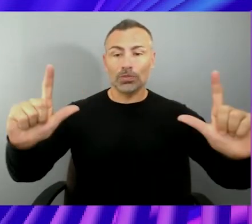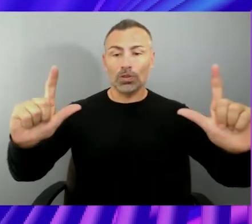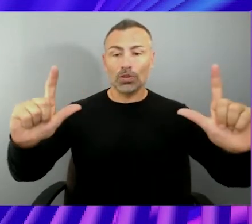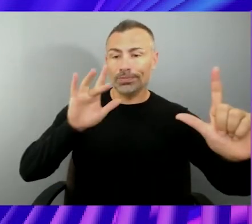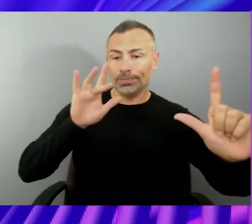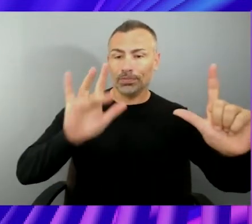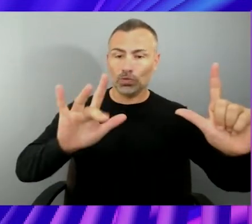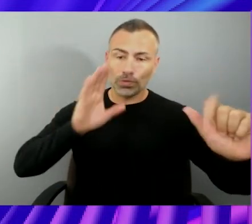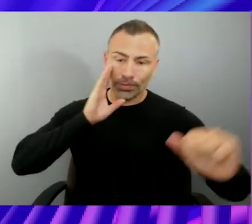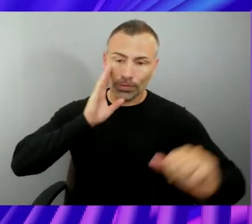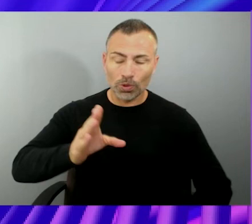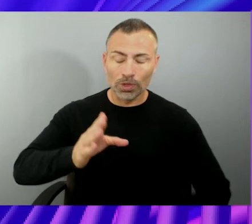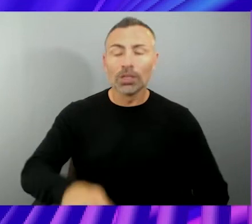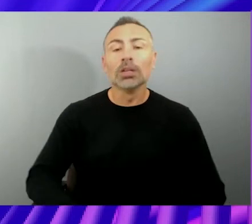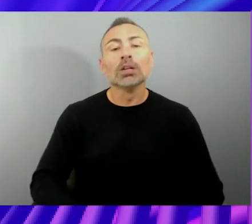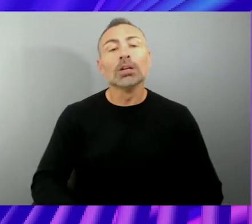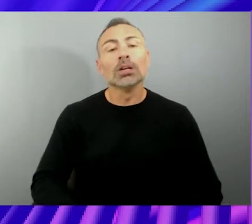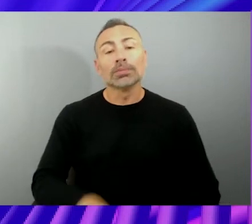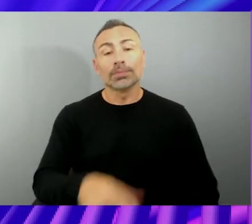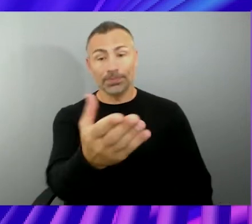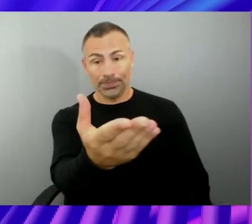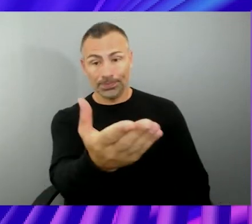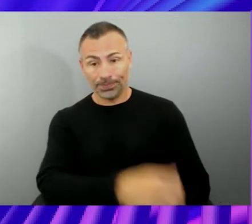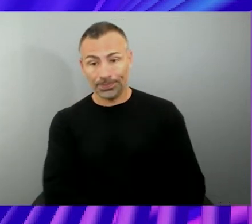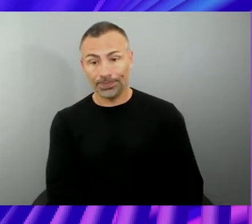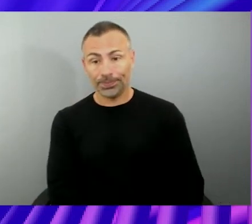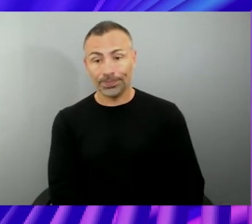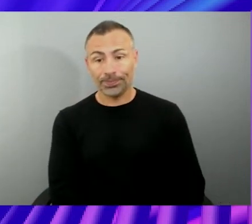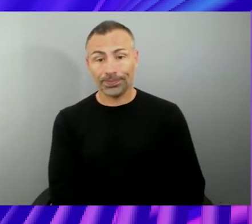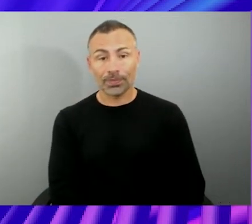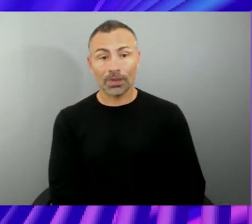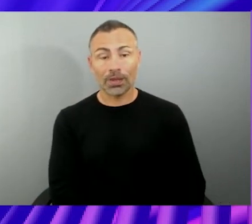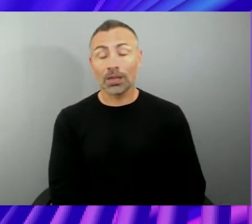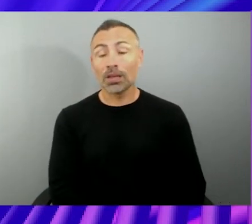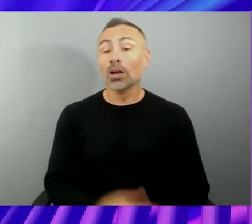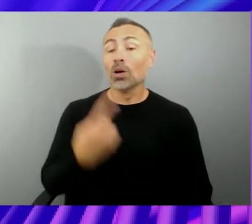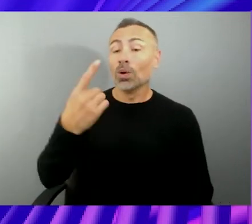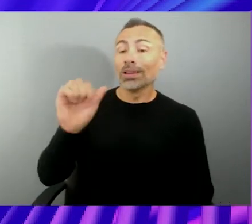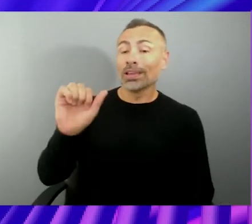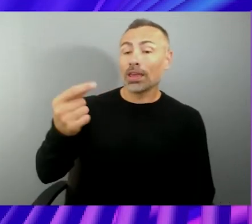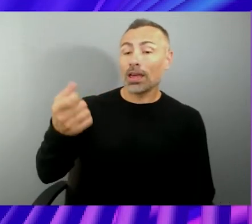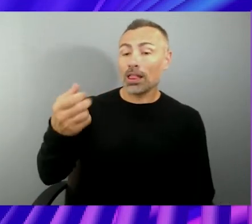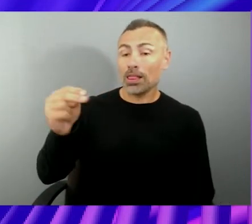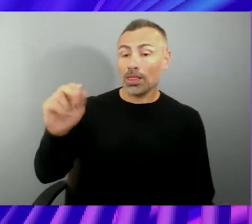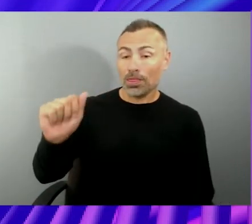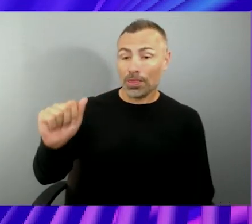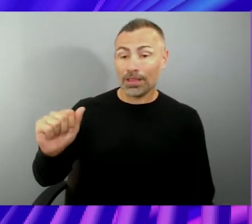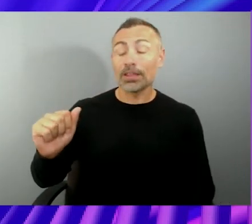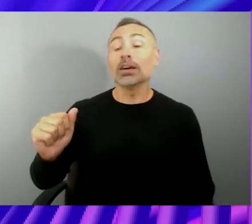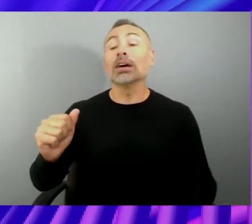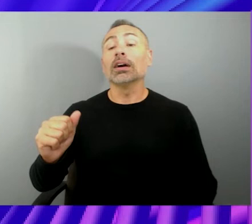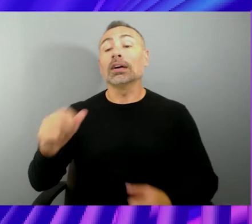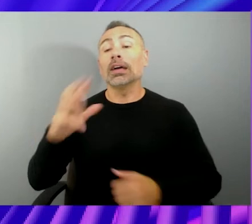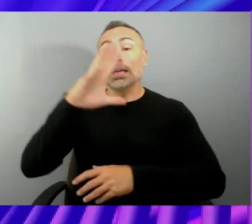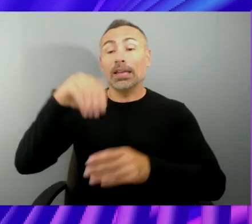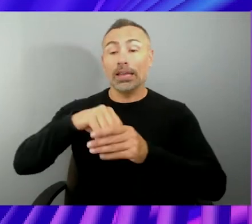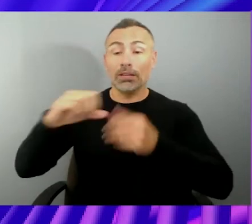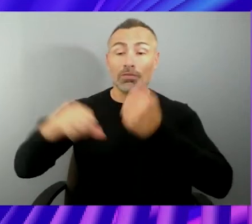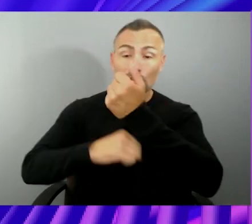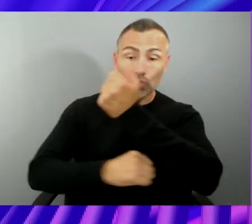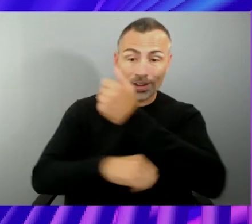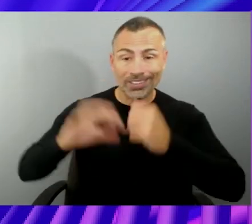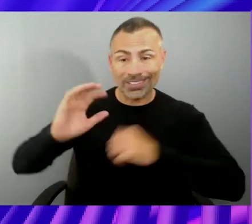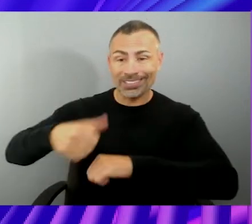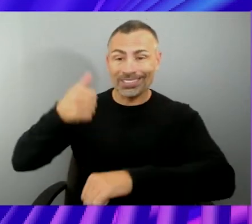And as we can see on my desktop, one of these, Athena infrastructure setup.yaml is the file that you would download. I'm just going to open that